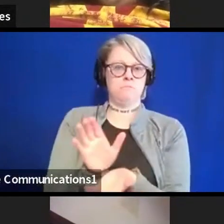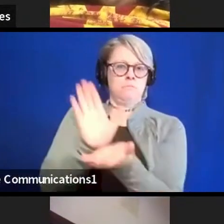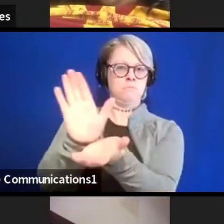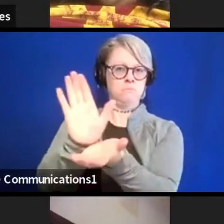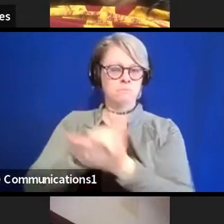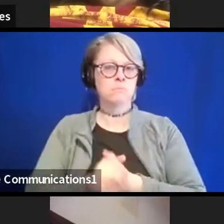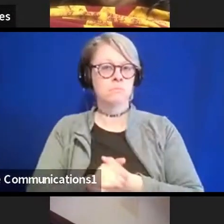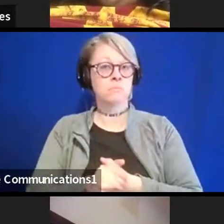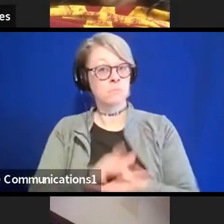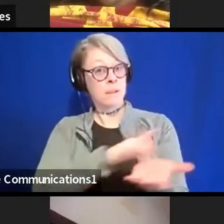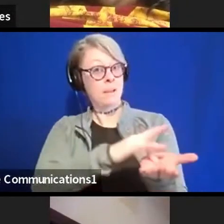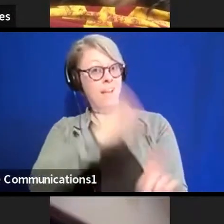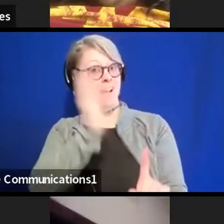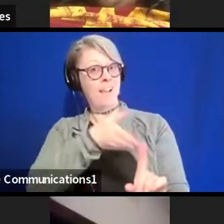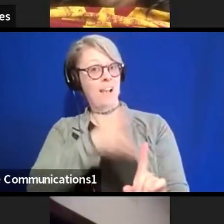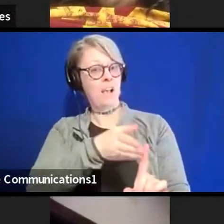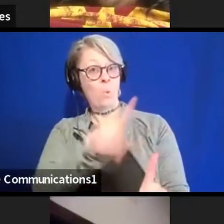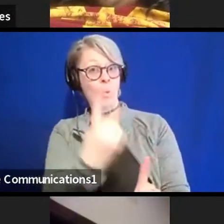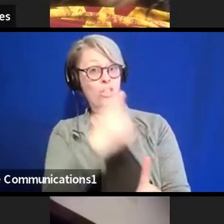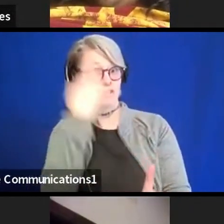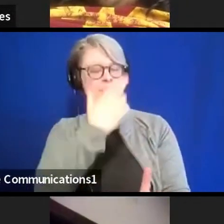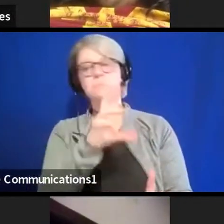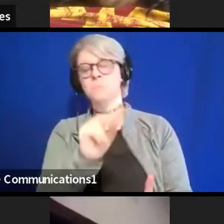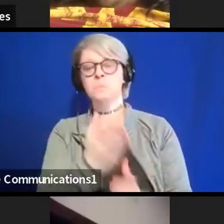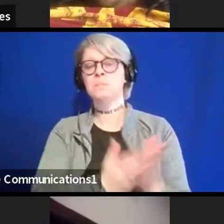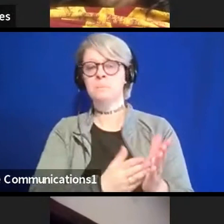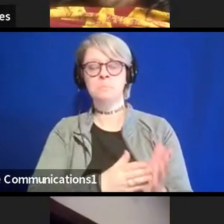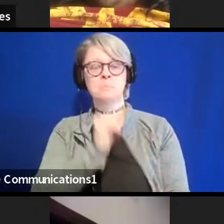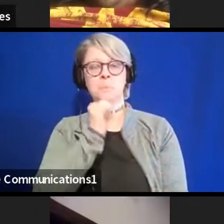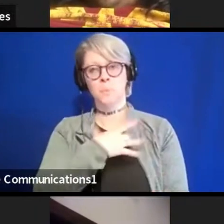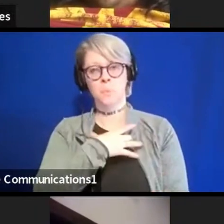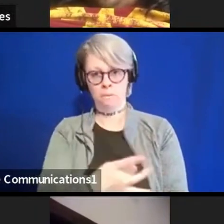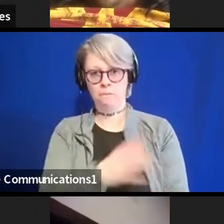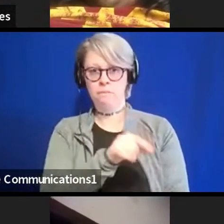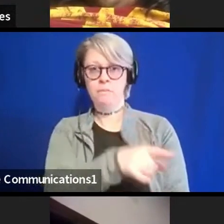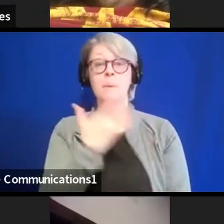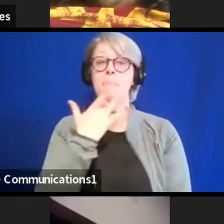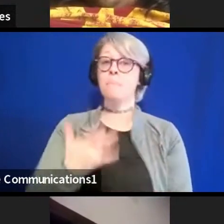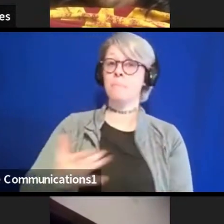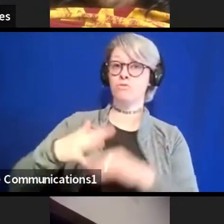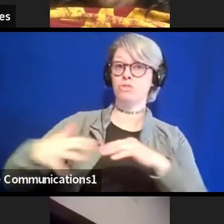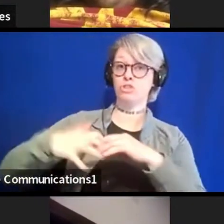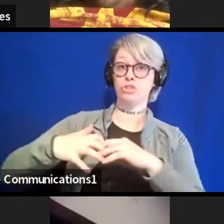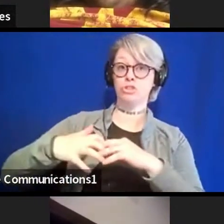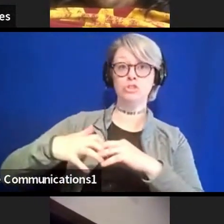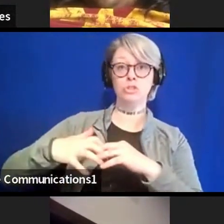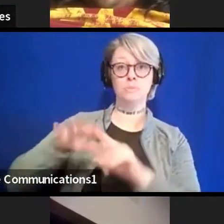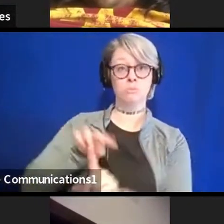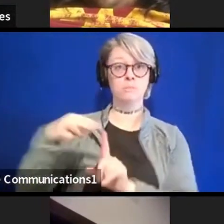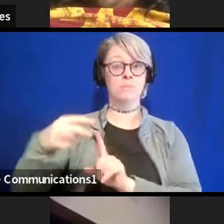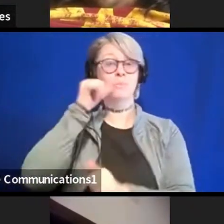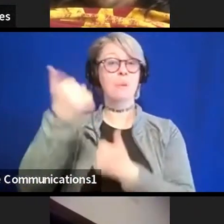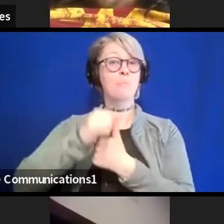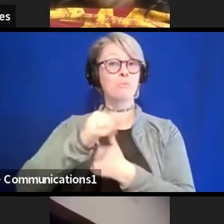reasons why. One example I'll give, again, back to Indigenous perspective, is in residential schools, the